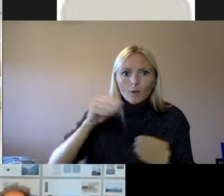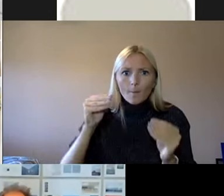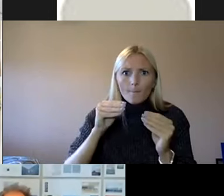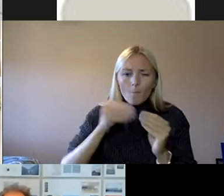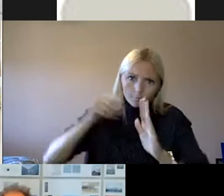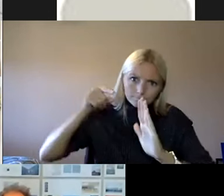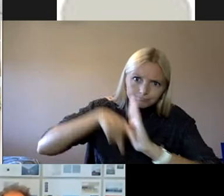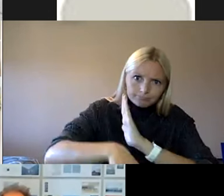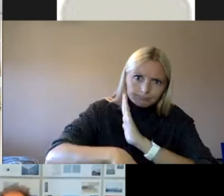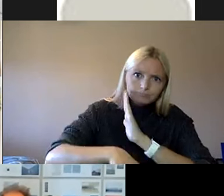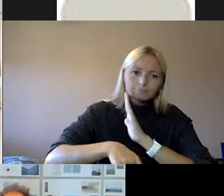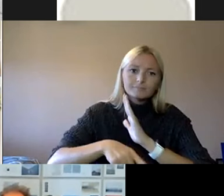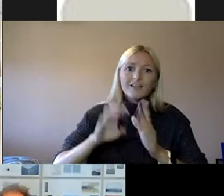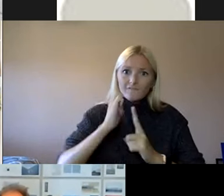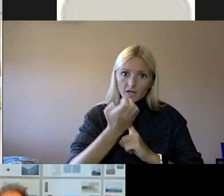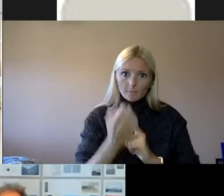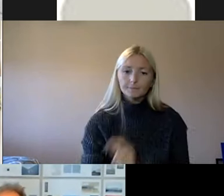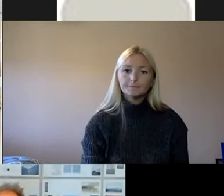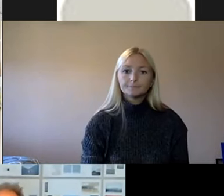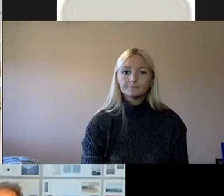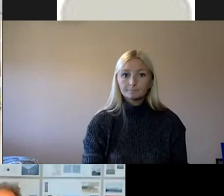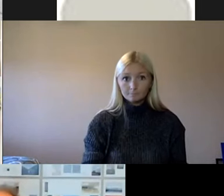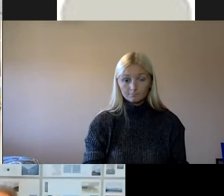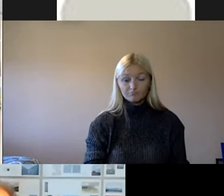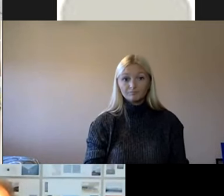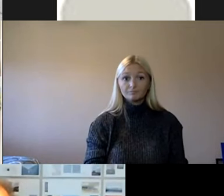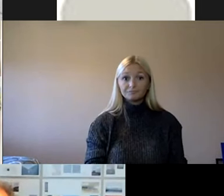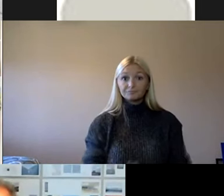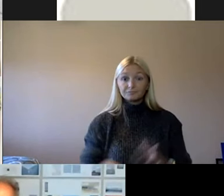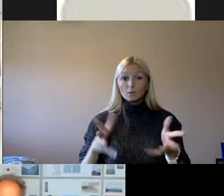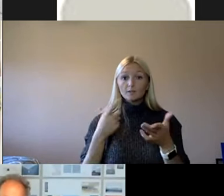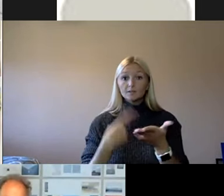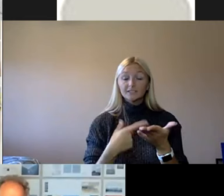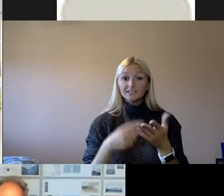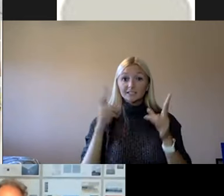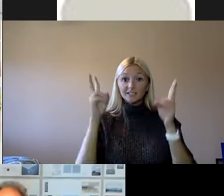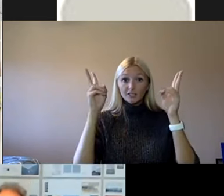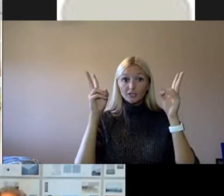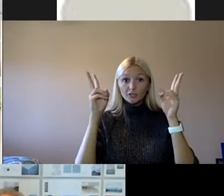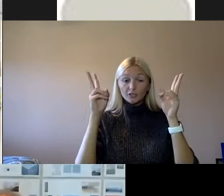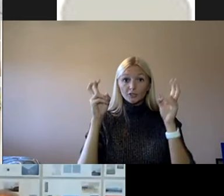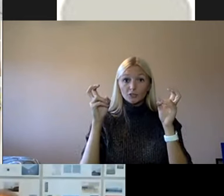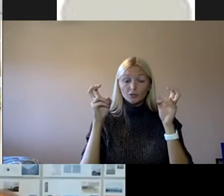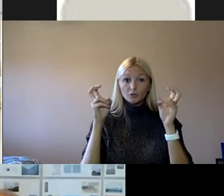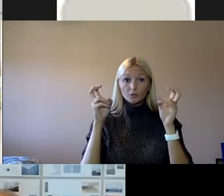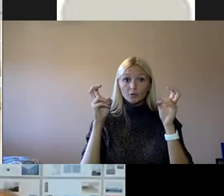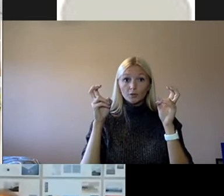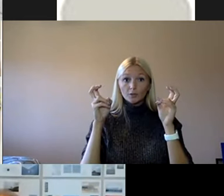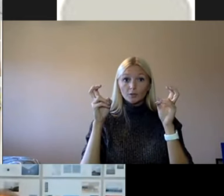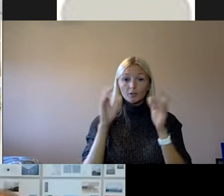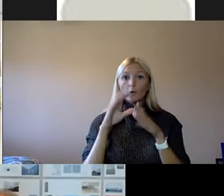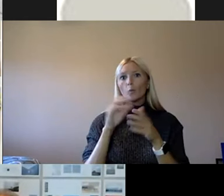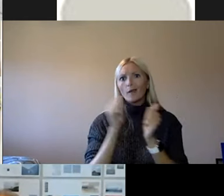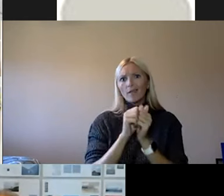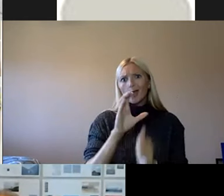vibrant environment. Yeah, and I want to address the issue of code, because I know somebody asked a question about New York City and code